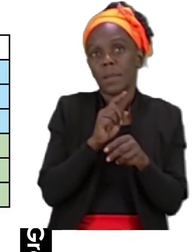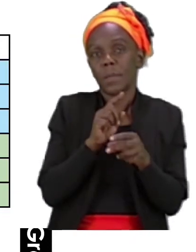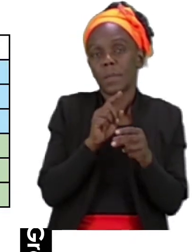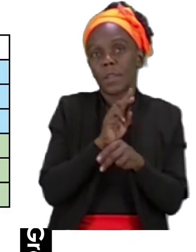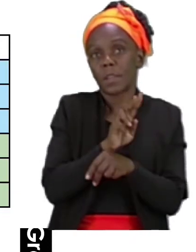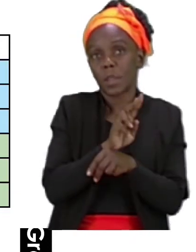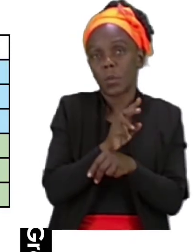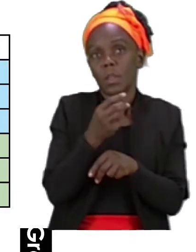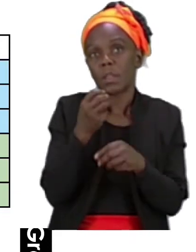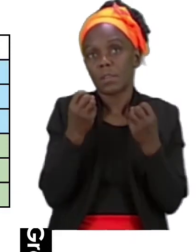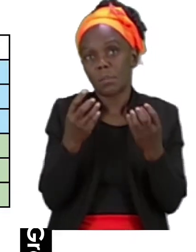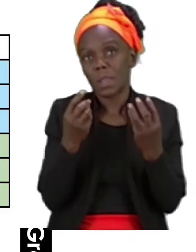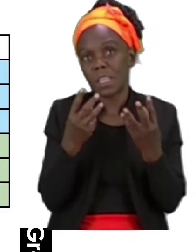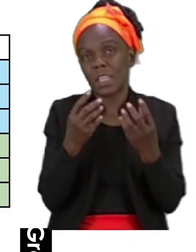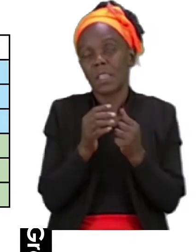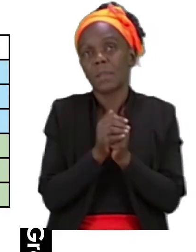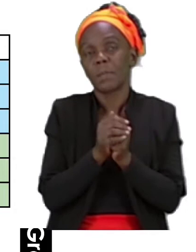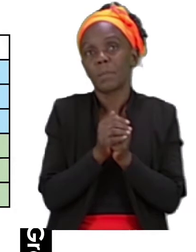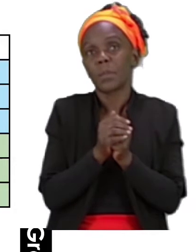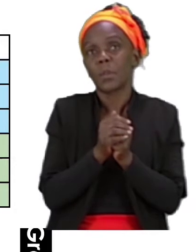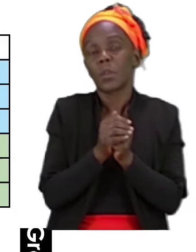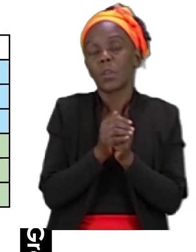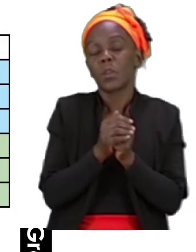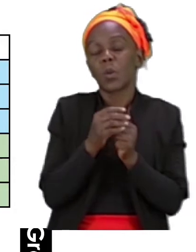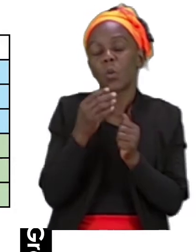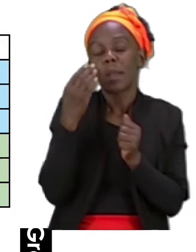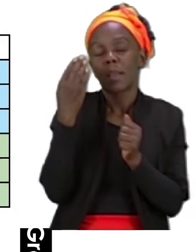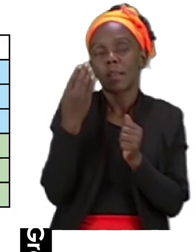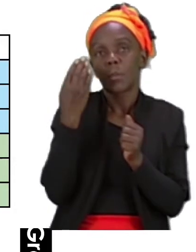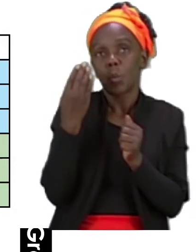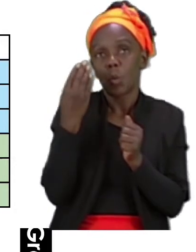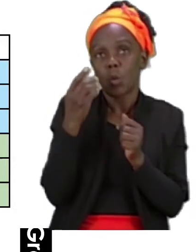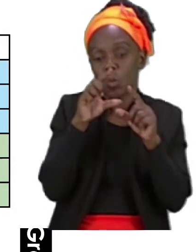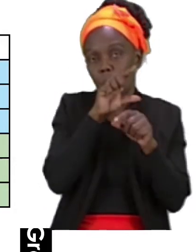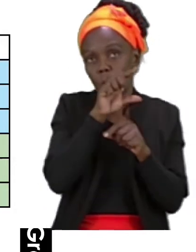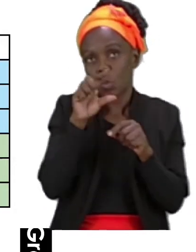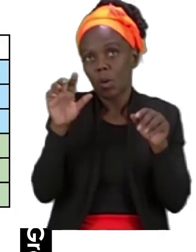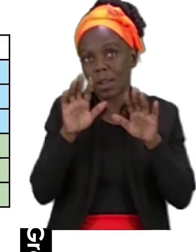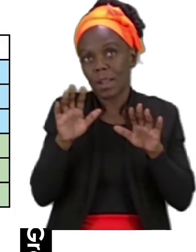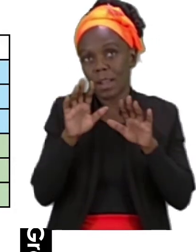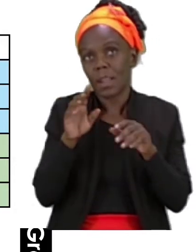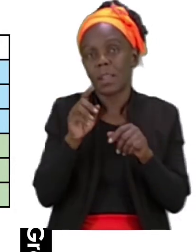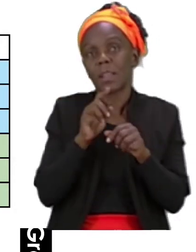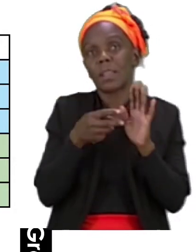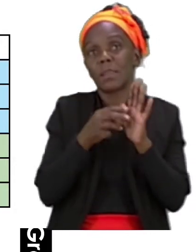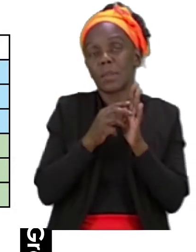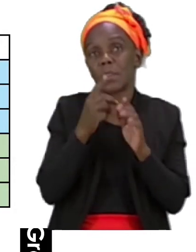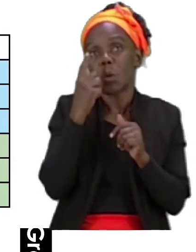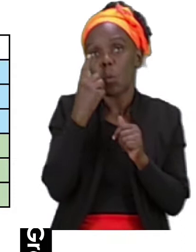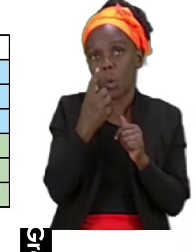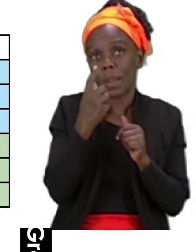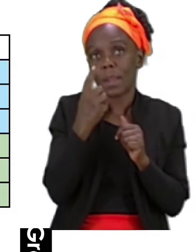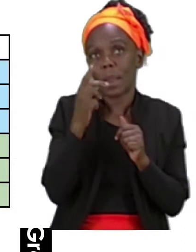one person. And then where you see green, that means they are for a group of